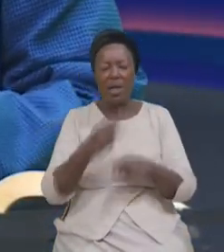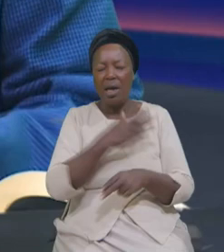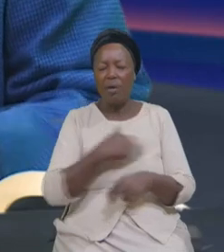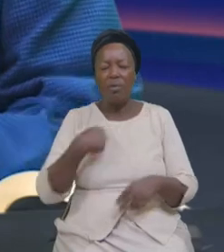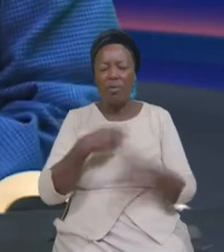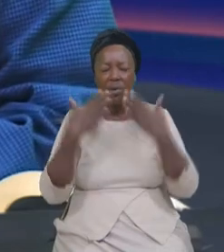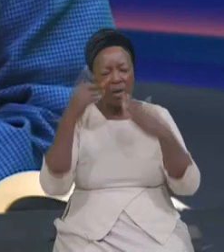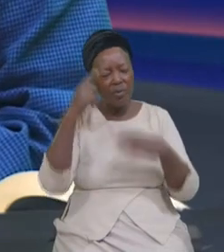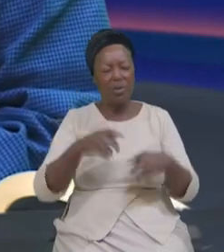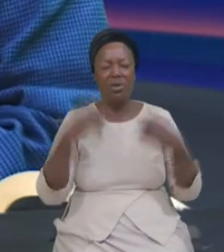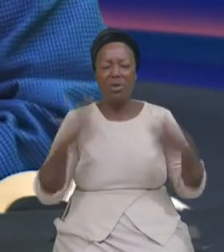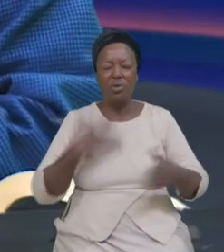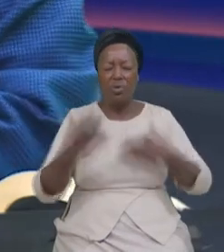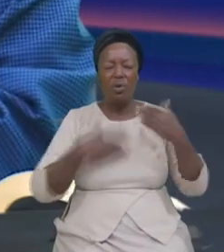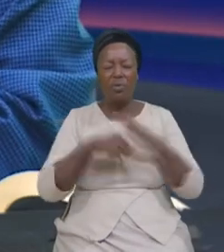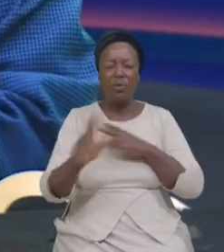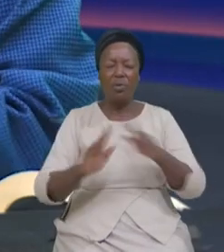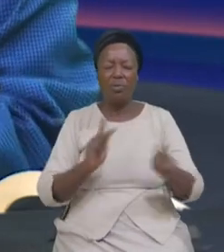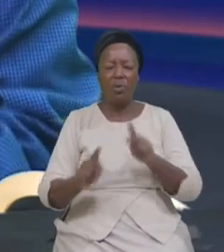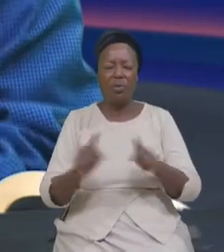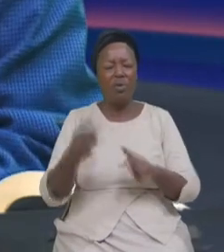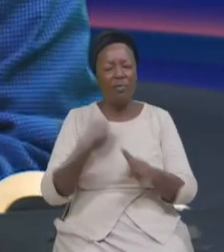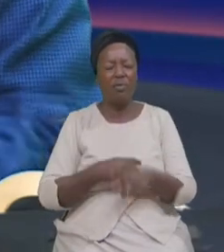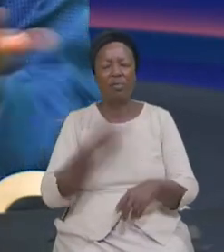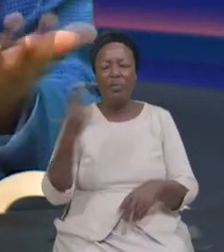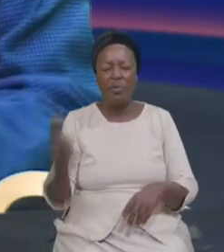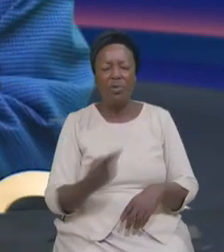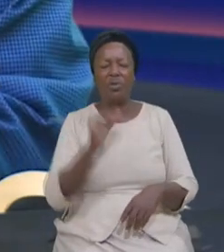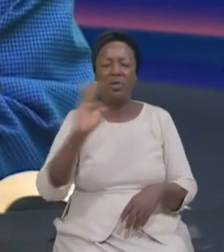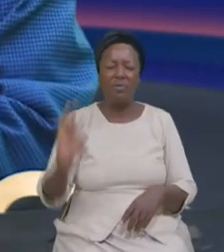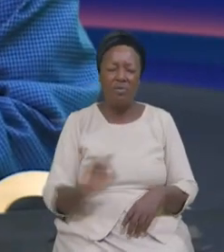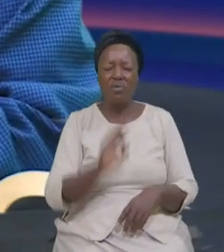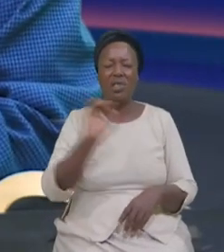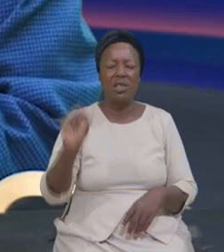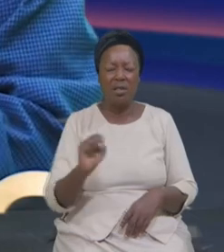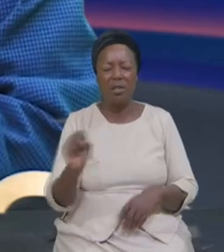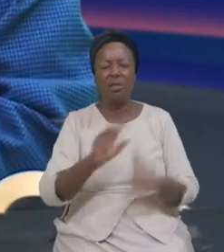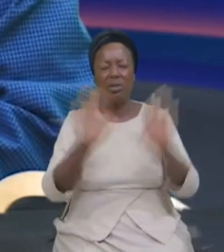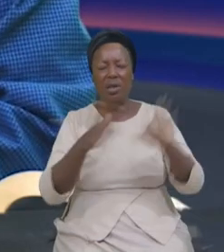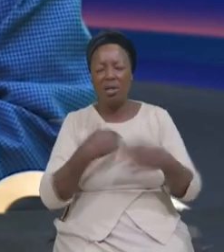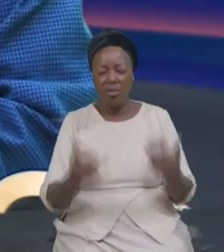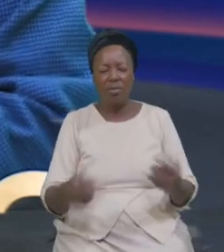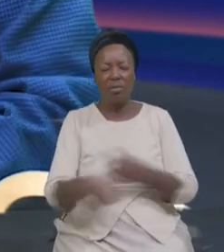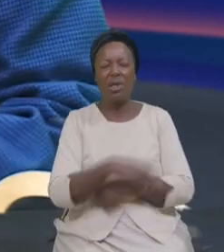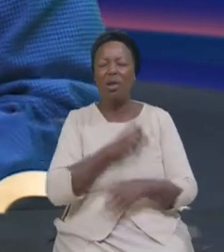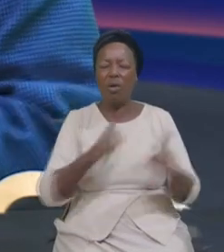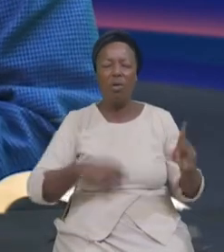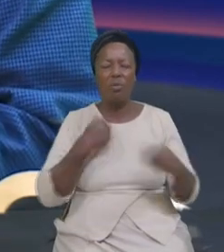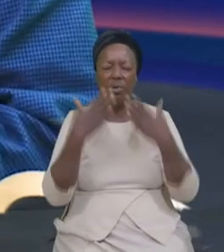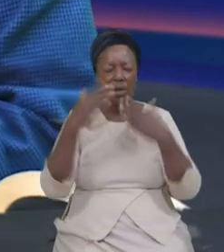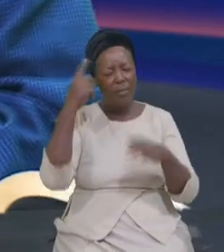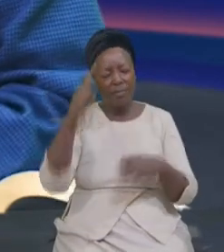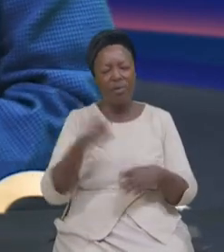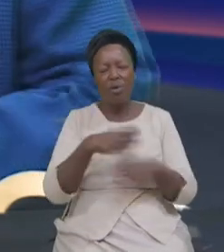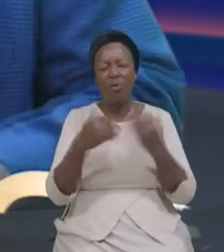the rejoicing of your people from Thursday, Friday, Saturday, Sunday, today. Lord, we thank you for the blessings you